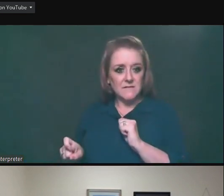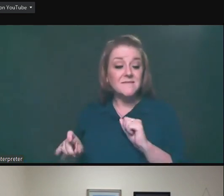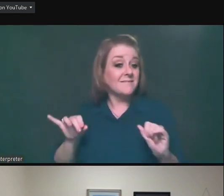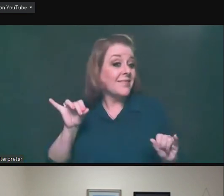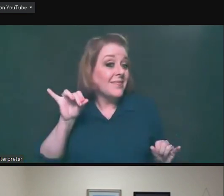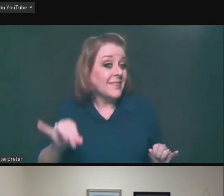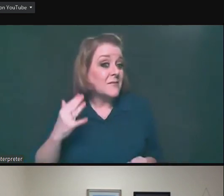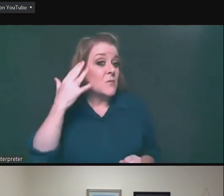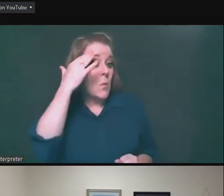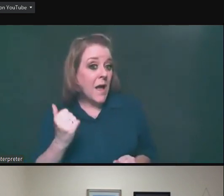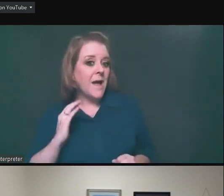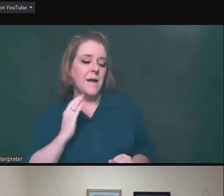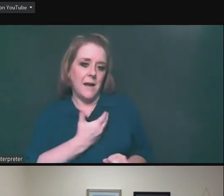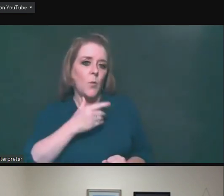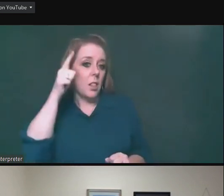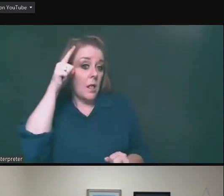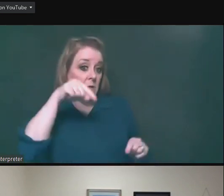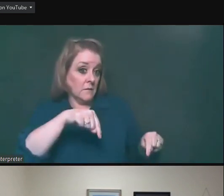our city is safe.